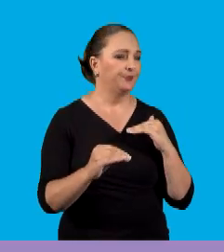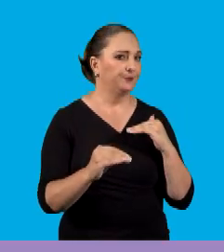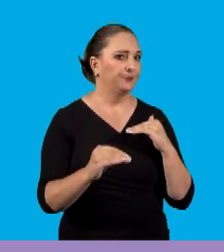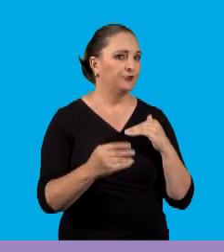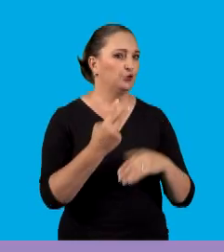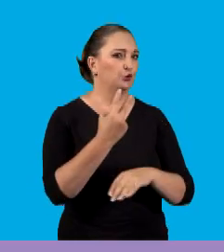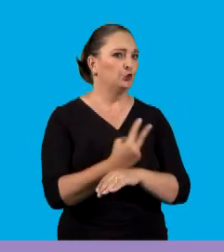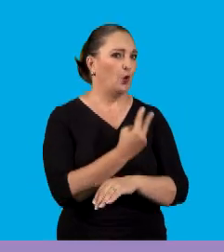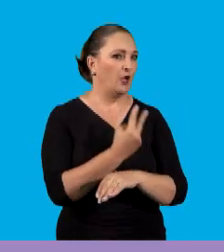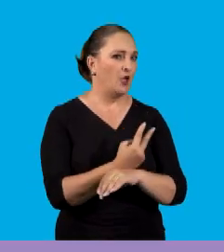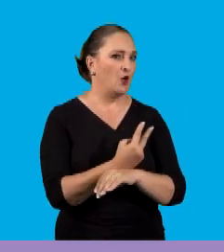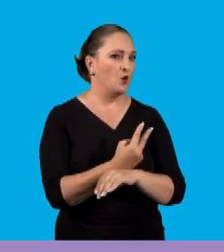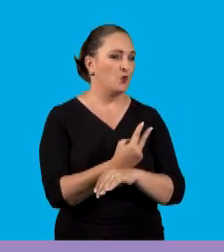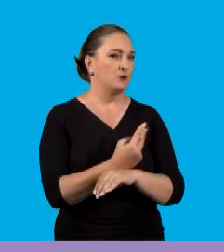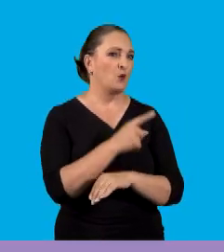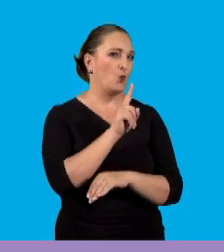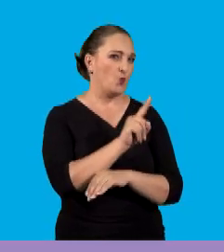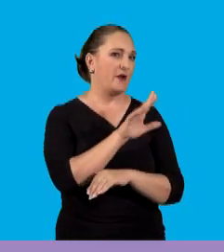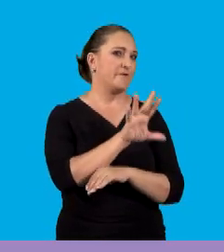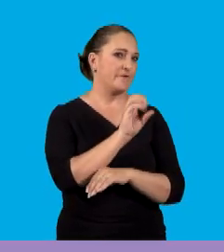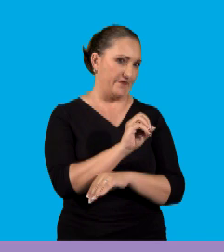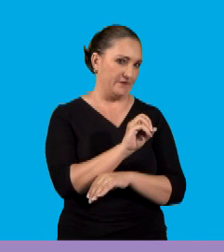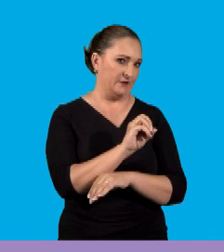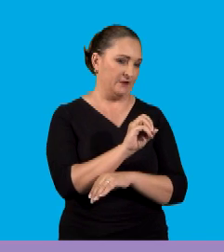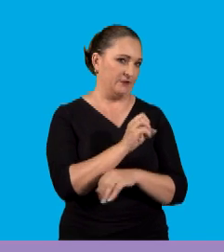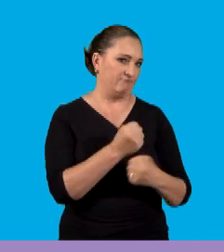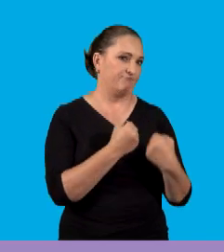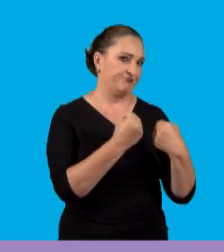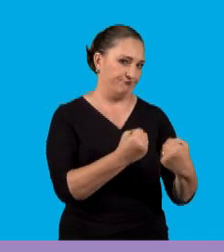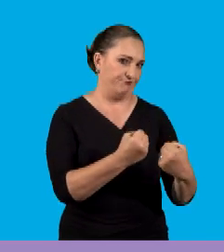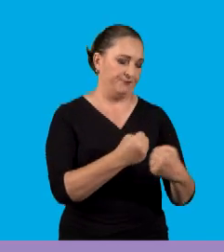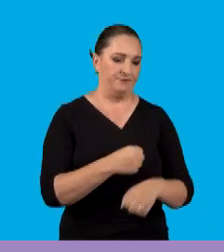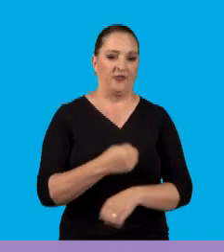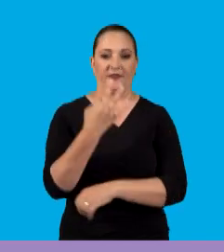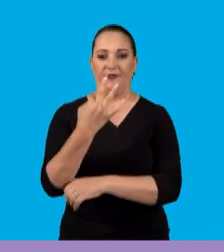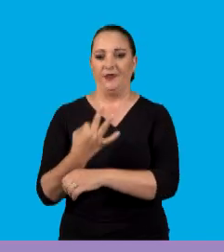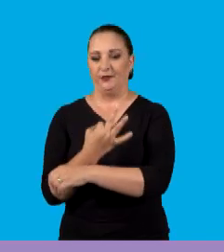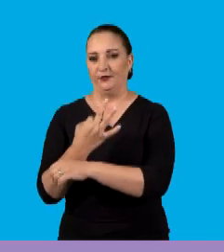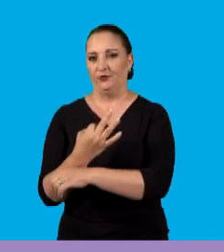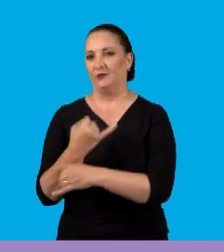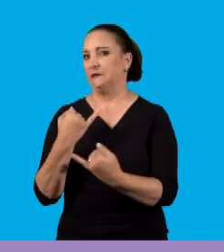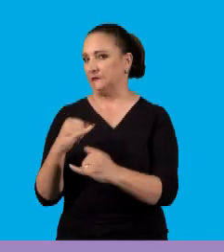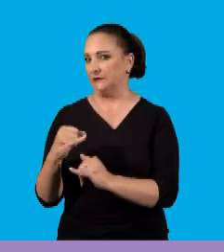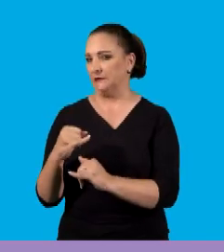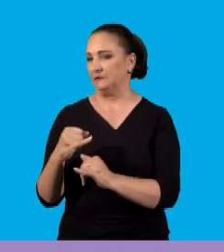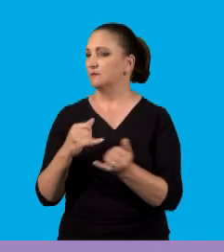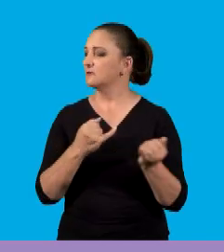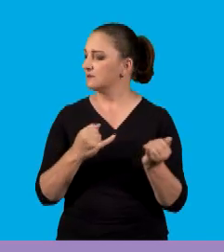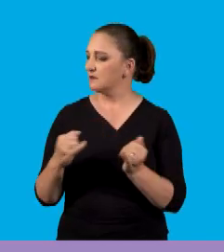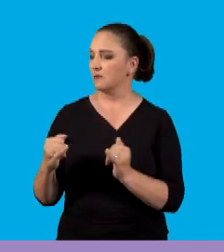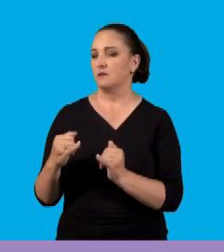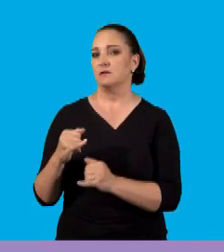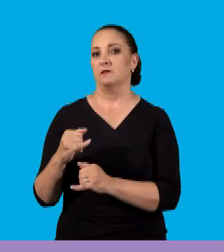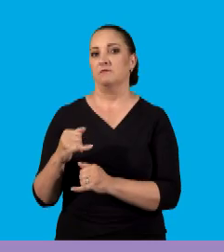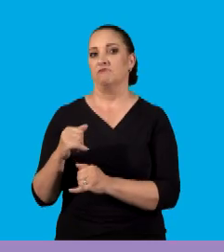at 2 hours our distance was at 150 kilometers, and at 3 hours our distance was again still